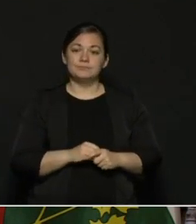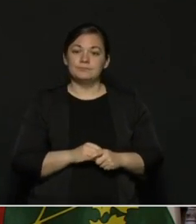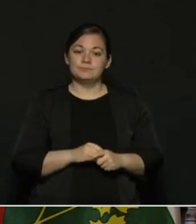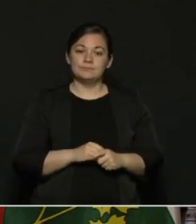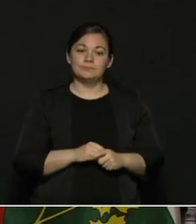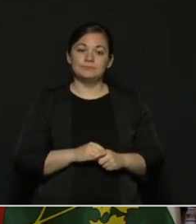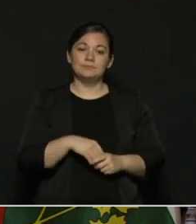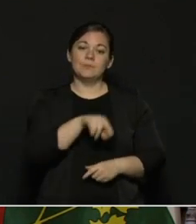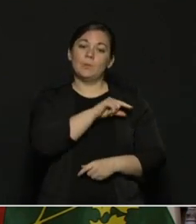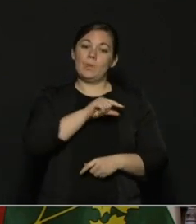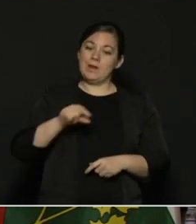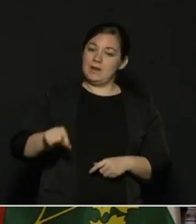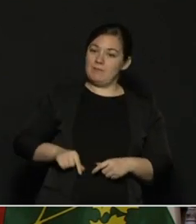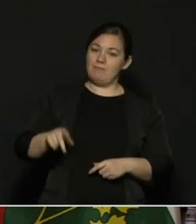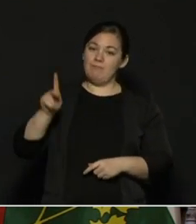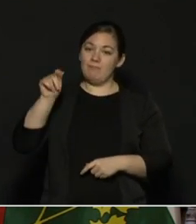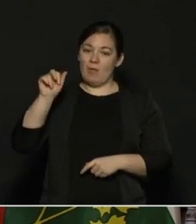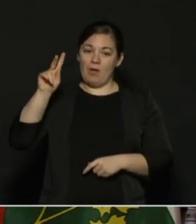Park Briefing. Please go ahead.